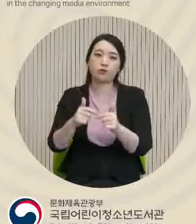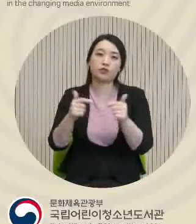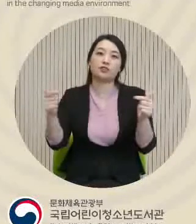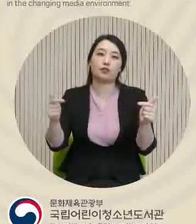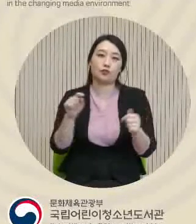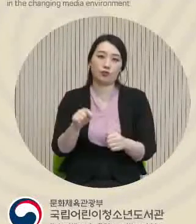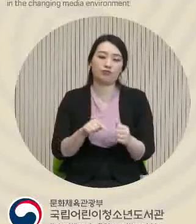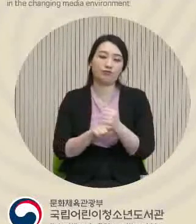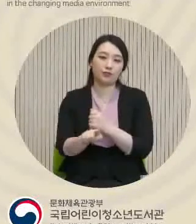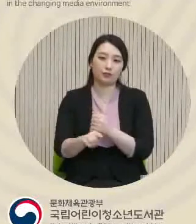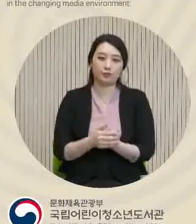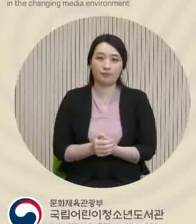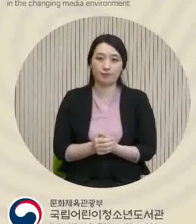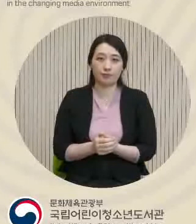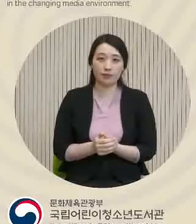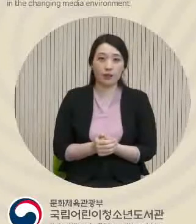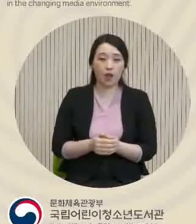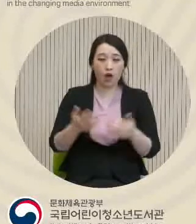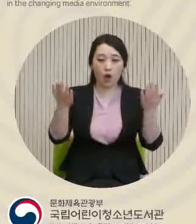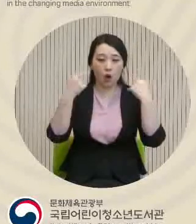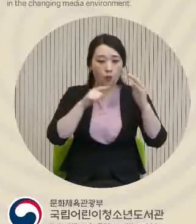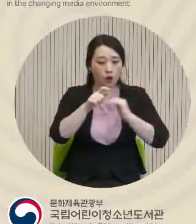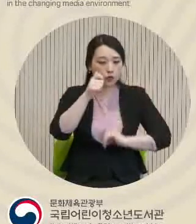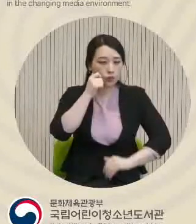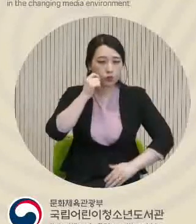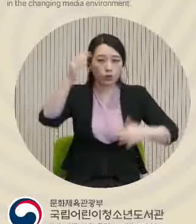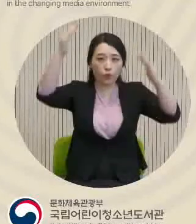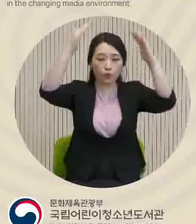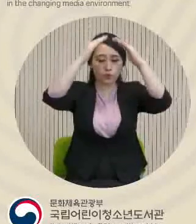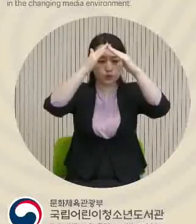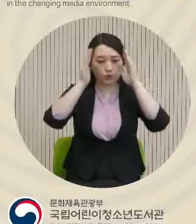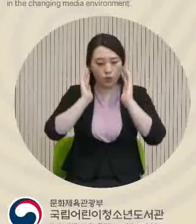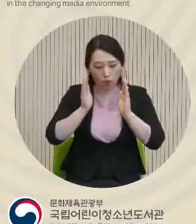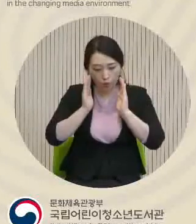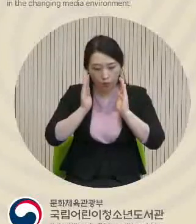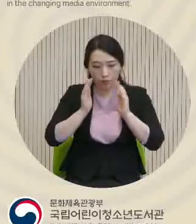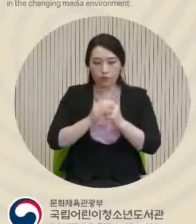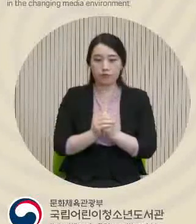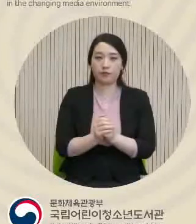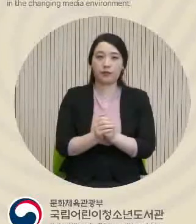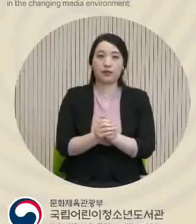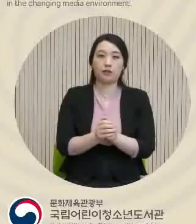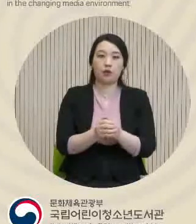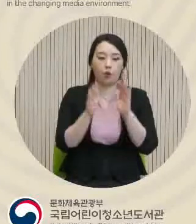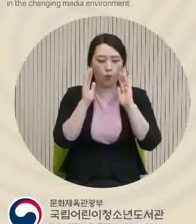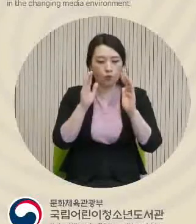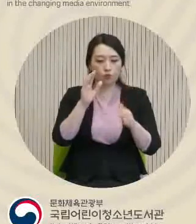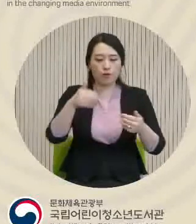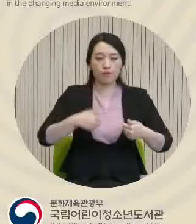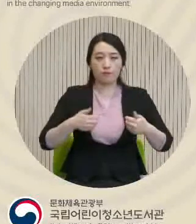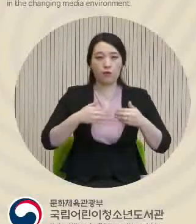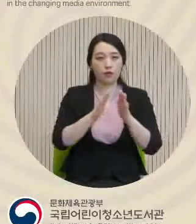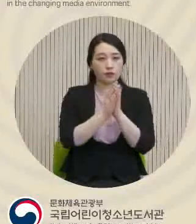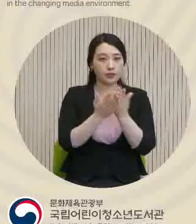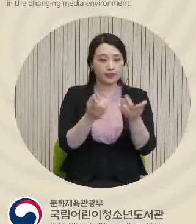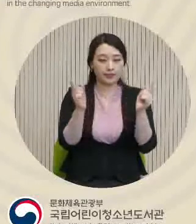audiobooks. Students cannot go to the school, and they have to have the remote class, and the